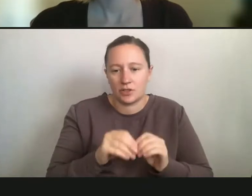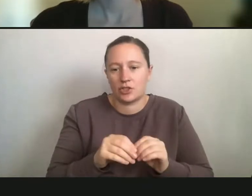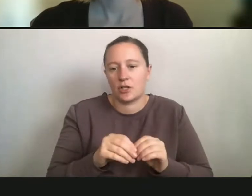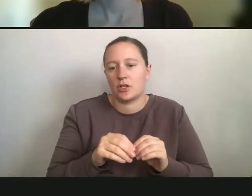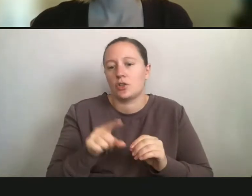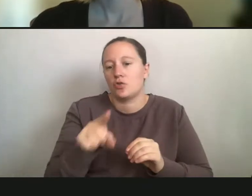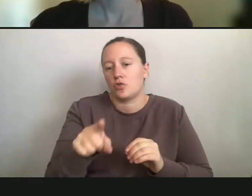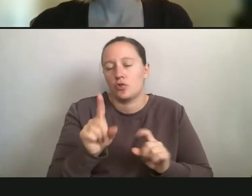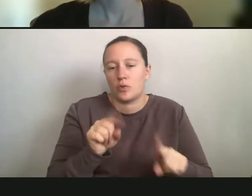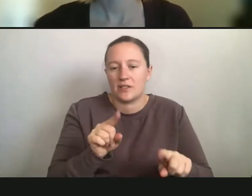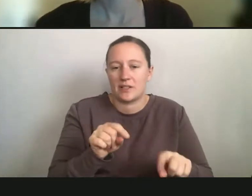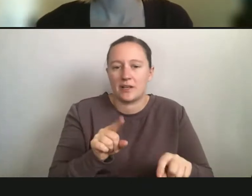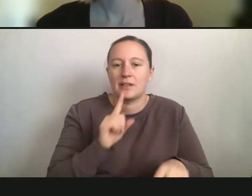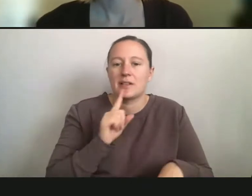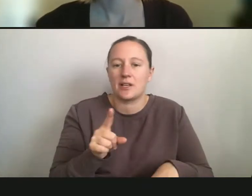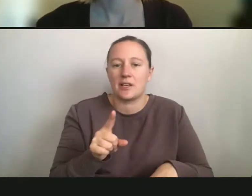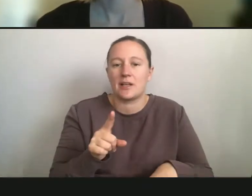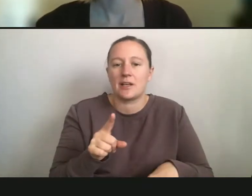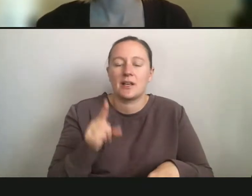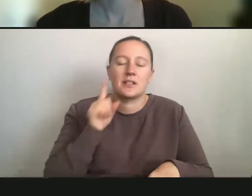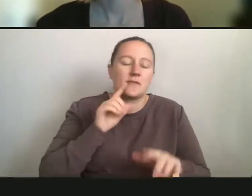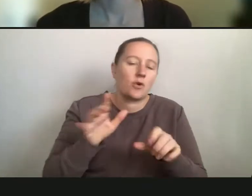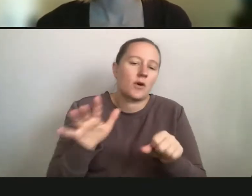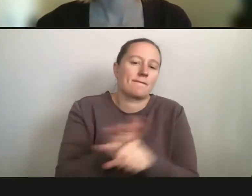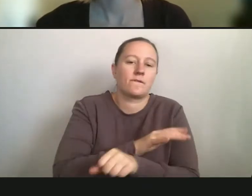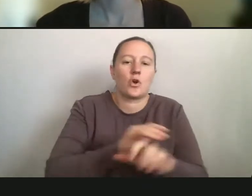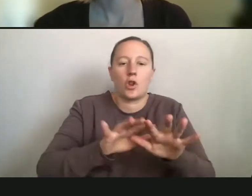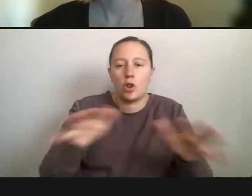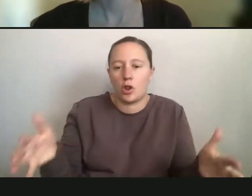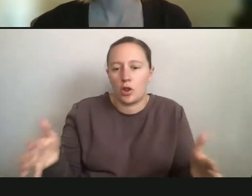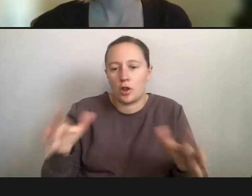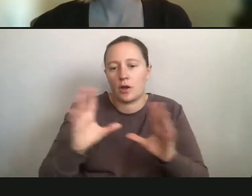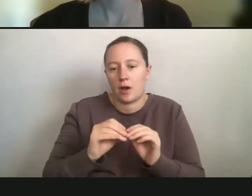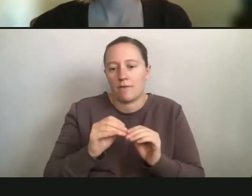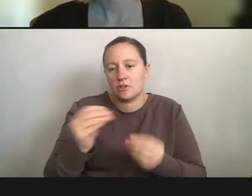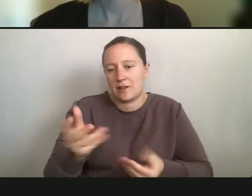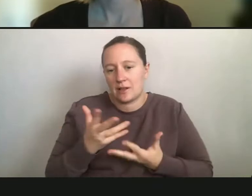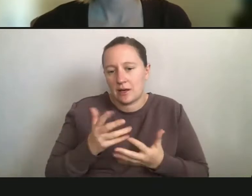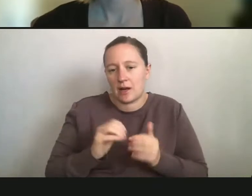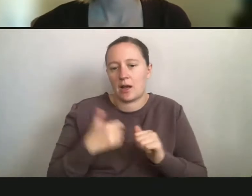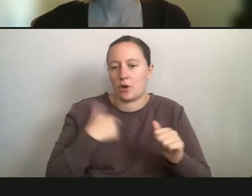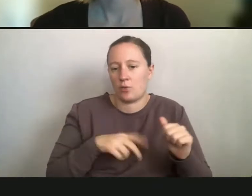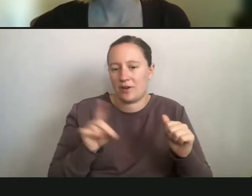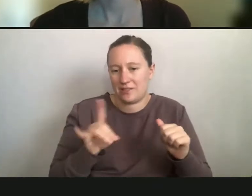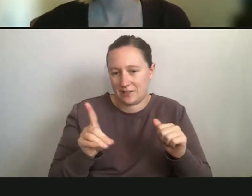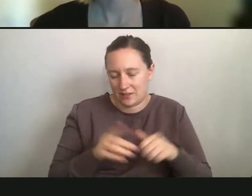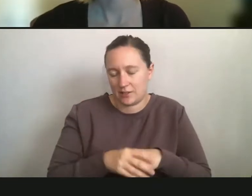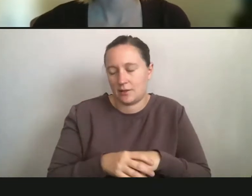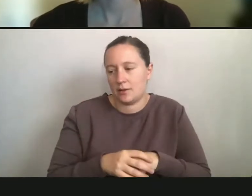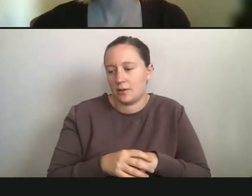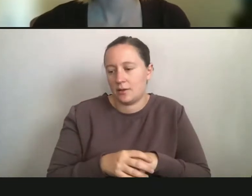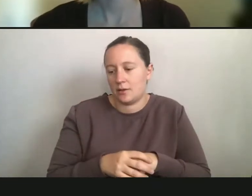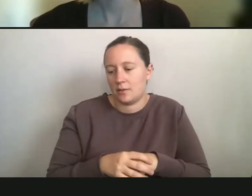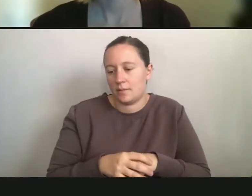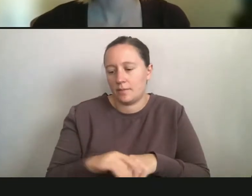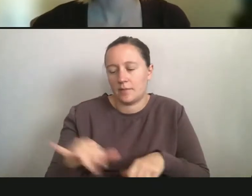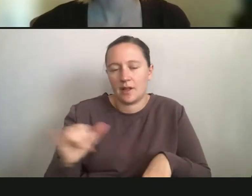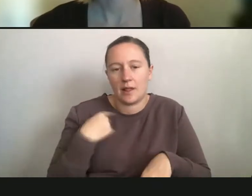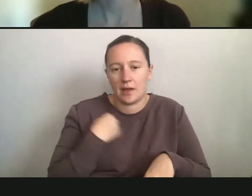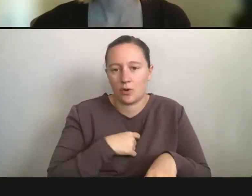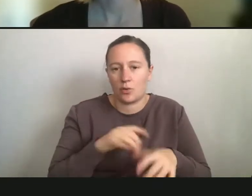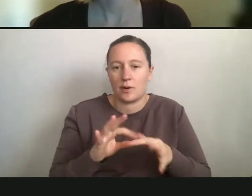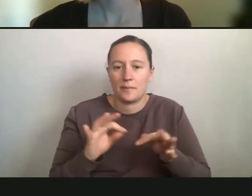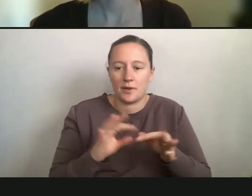attended. There is an area for overall conference feedback, so please let us know how we did there. And like we